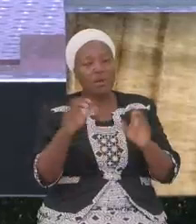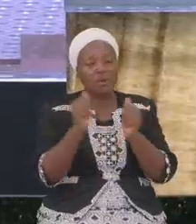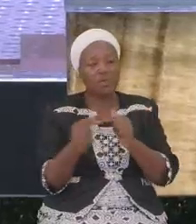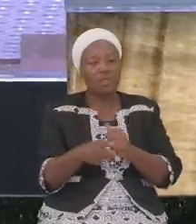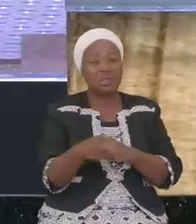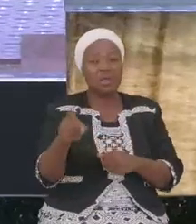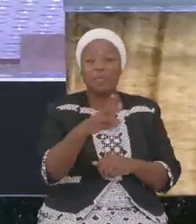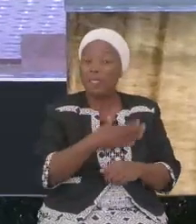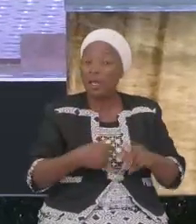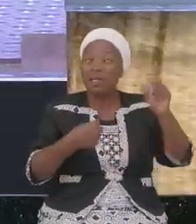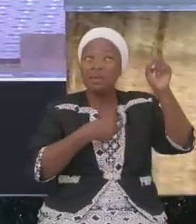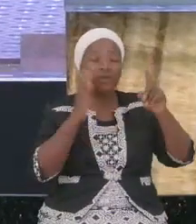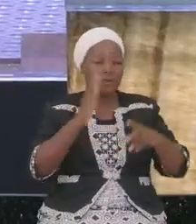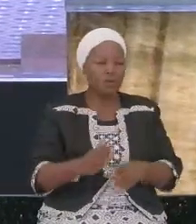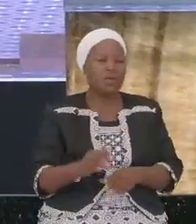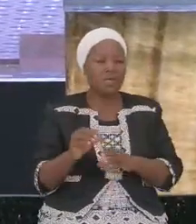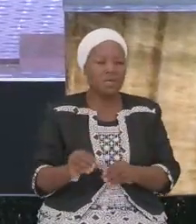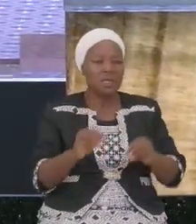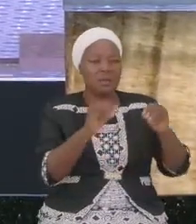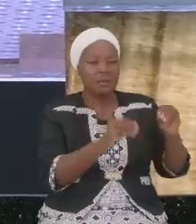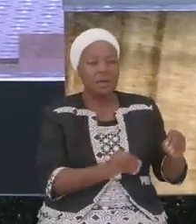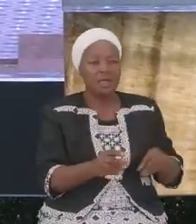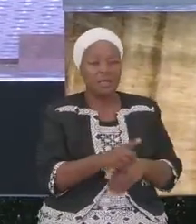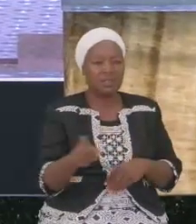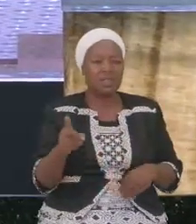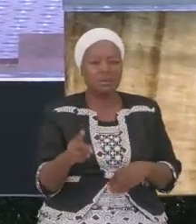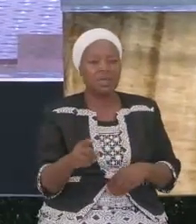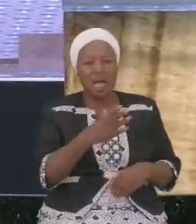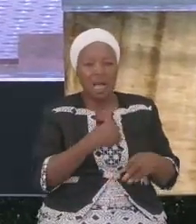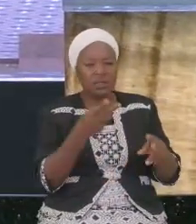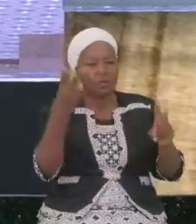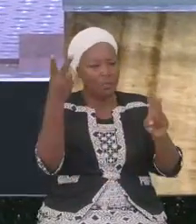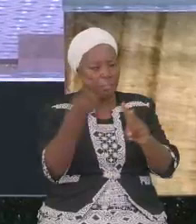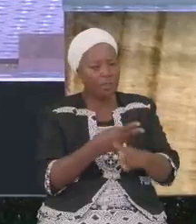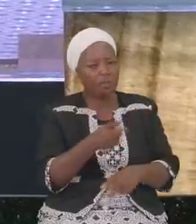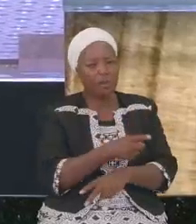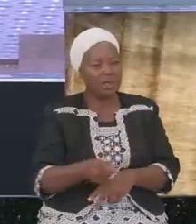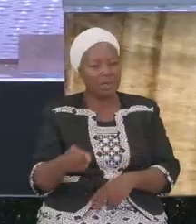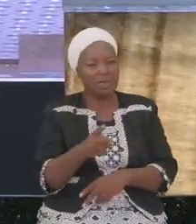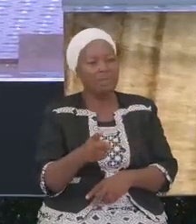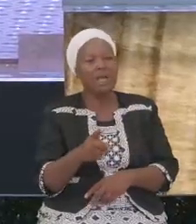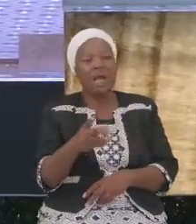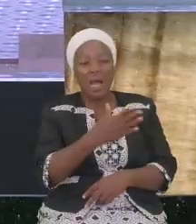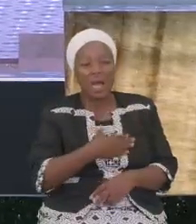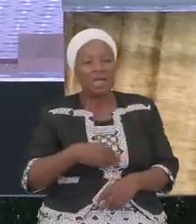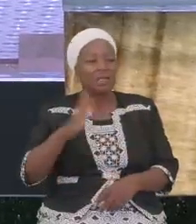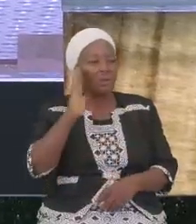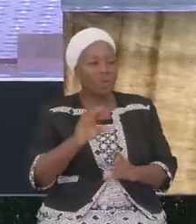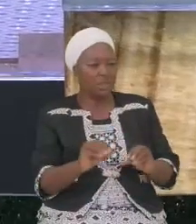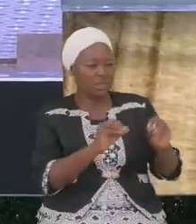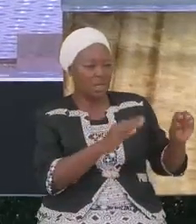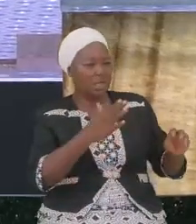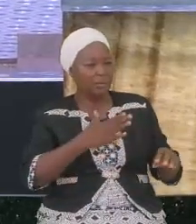them, and I will place them and multiply them and will set